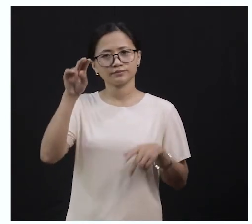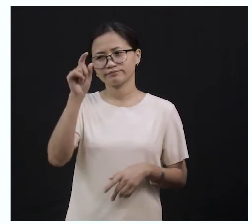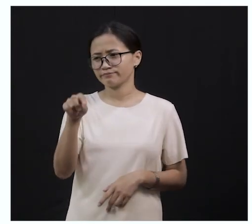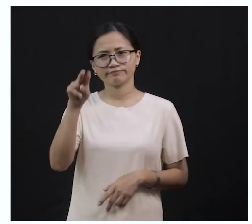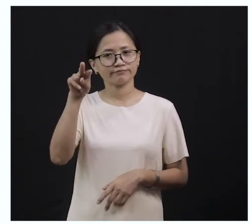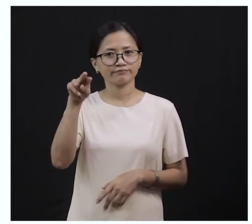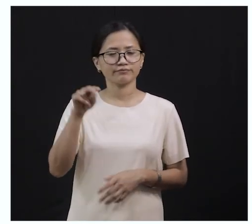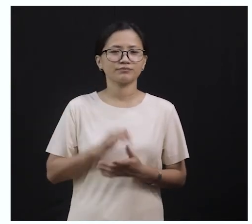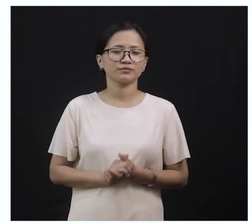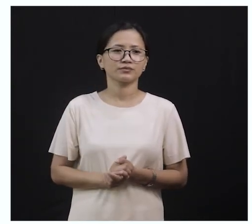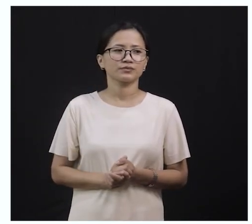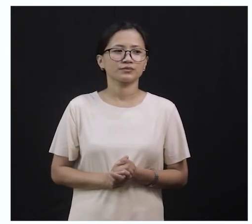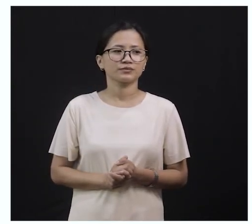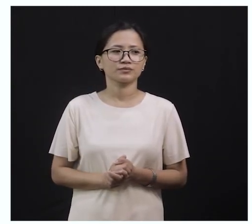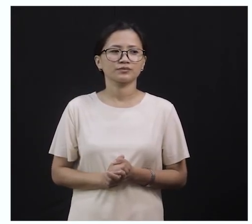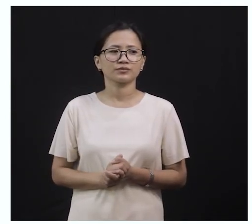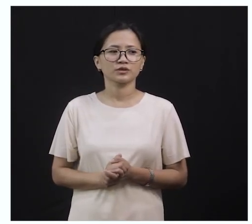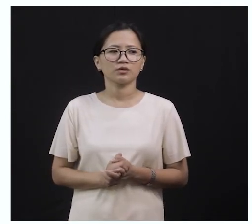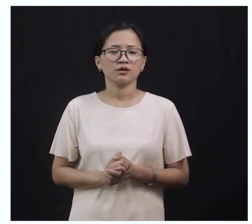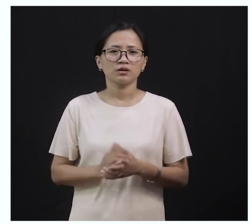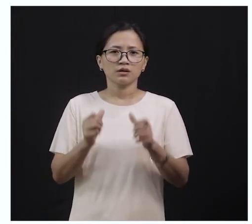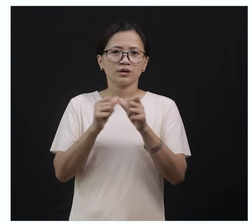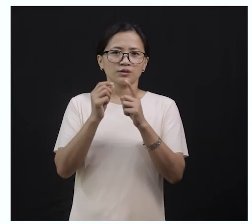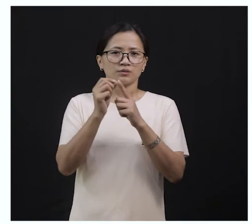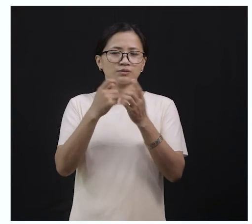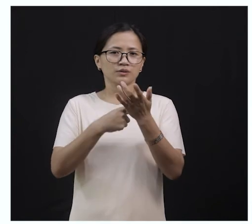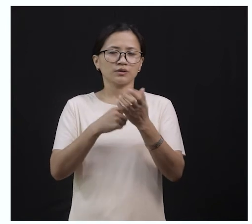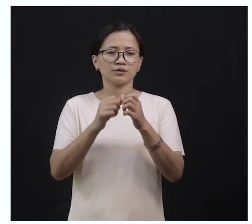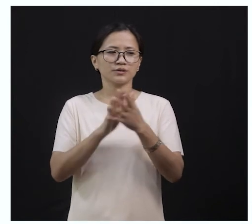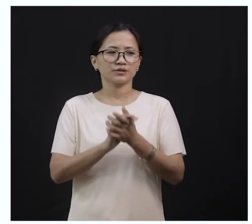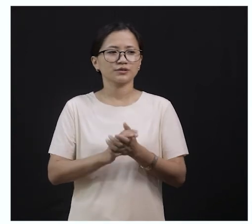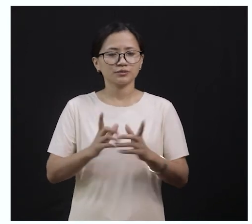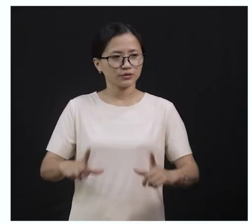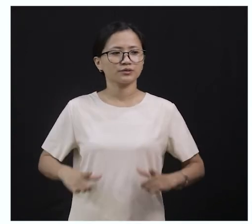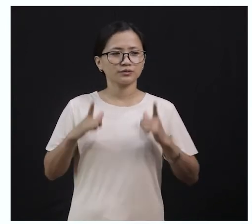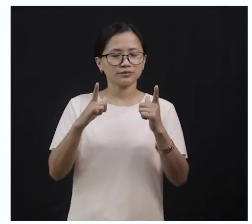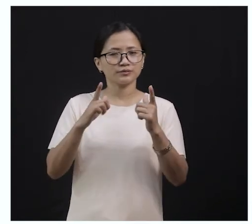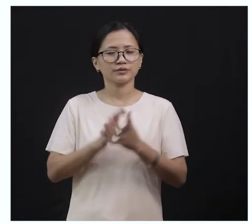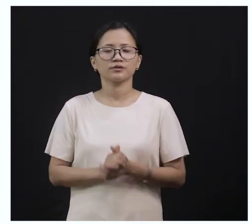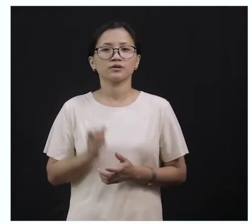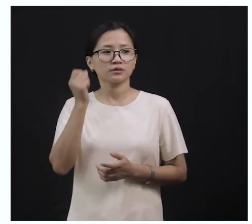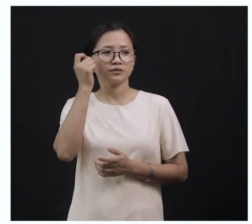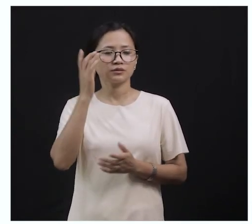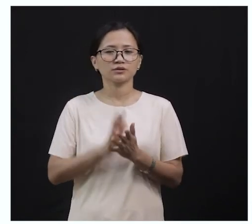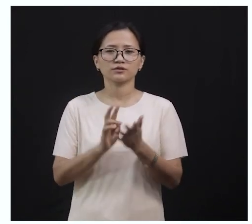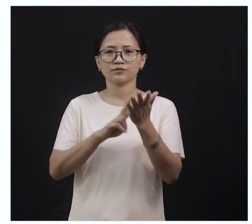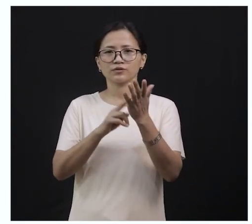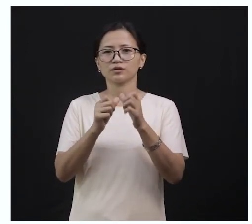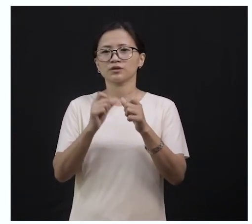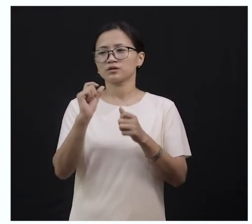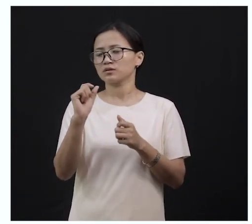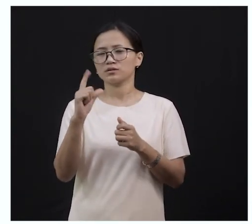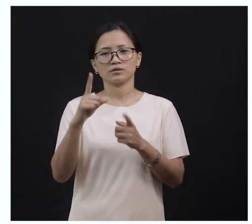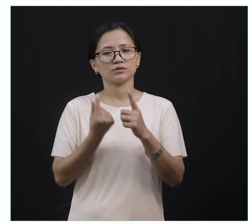like splendor and all, right? We have learned that. We have also learned how to appreciate life and understand its value, right?